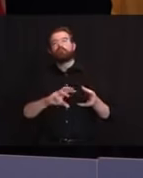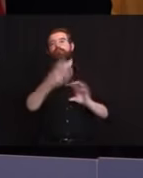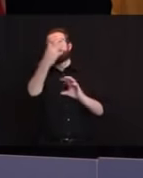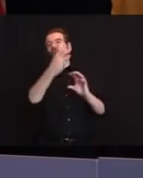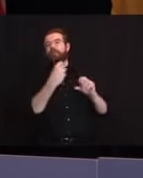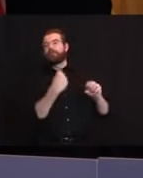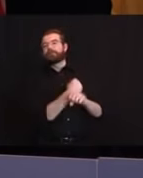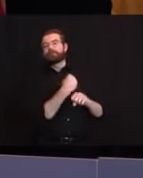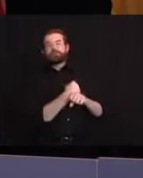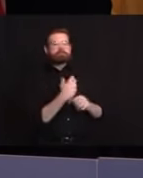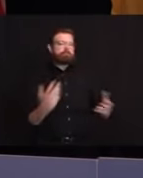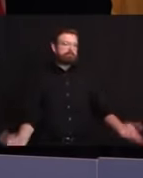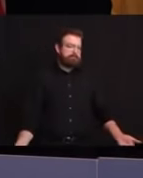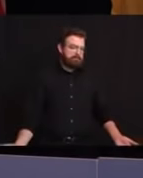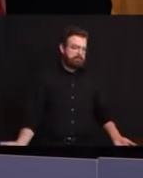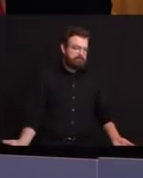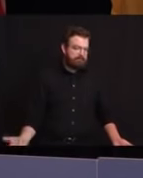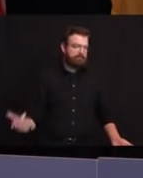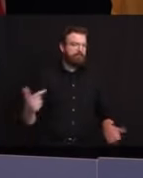of about